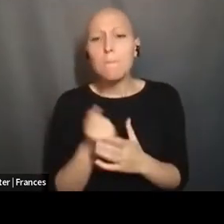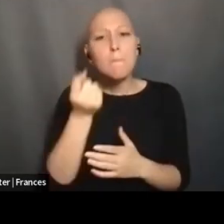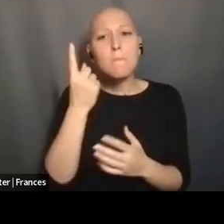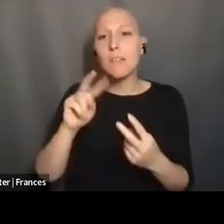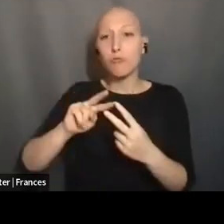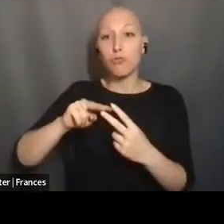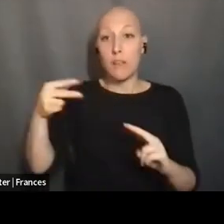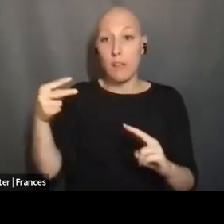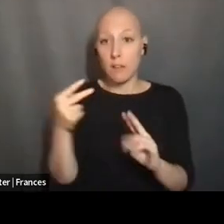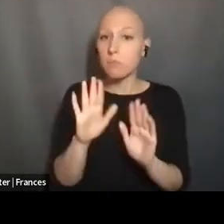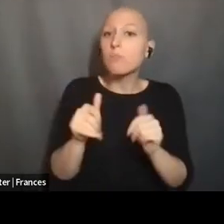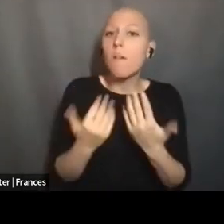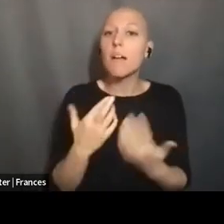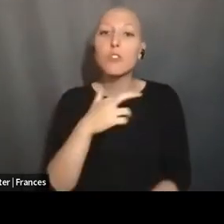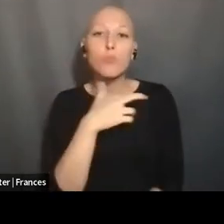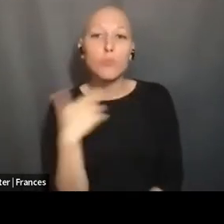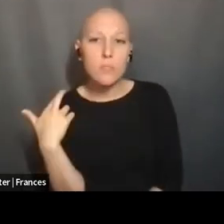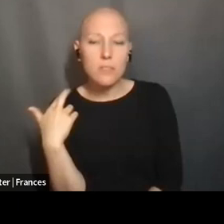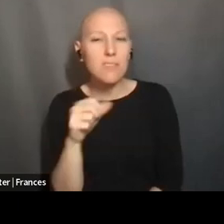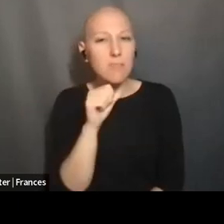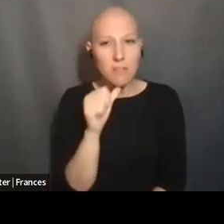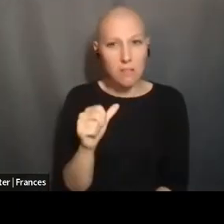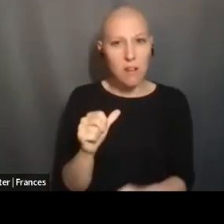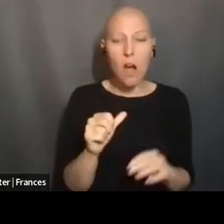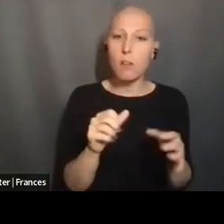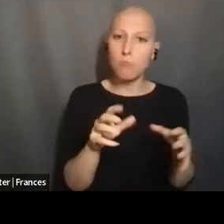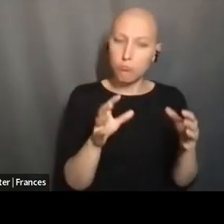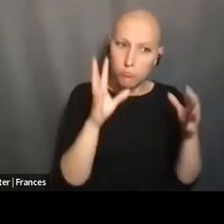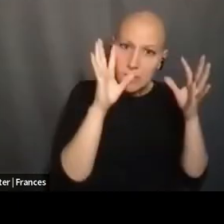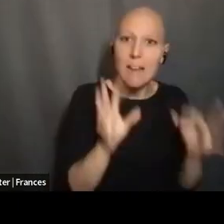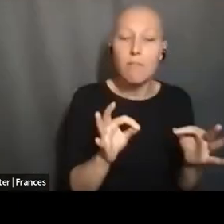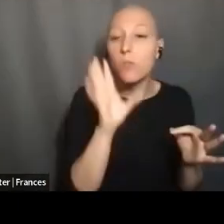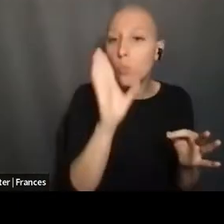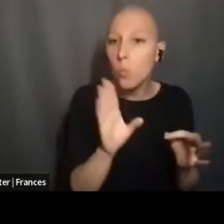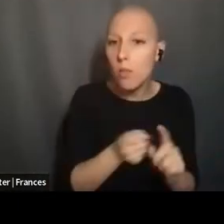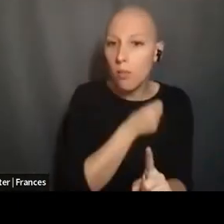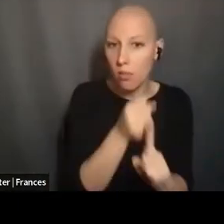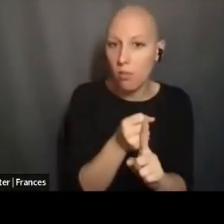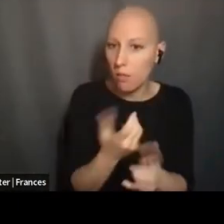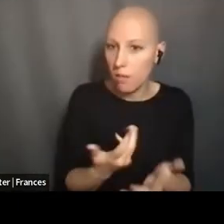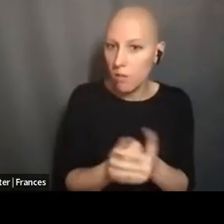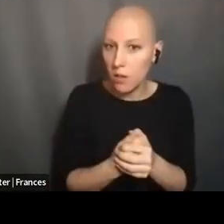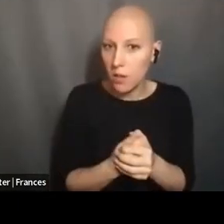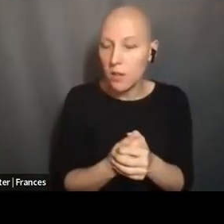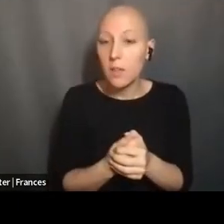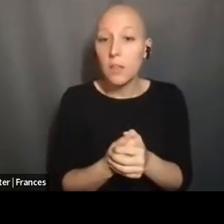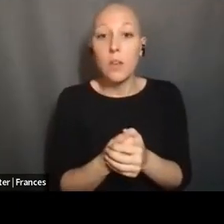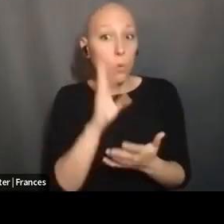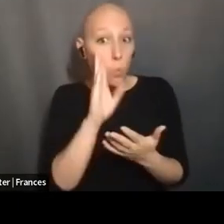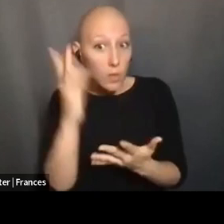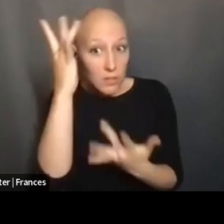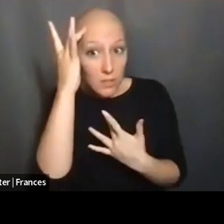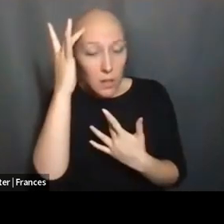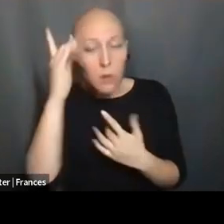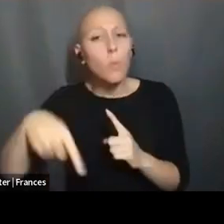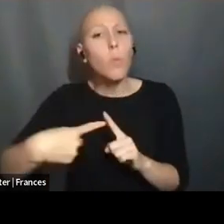a certainty, when it's late onset and we will have decades of healthy life before we get sick? So the complexity of